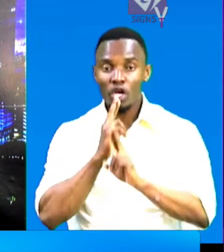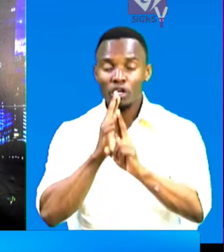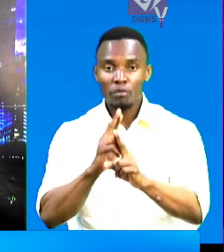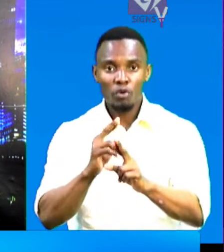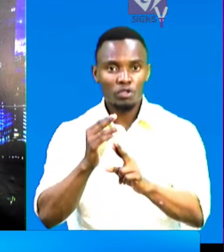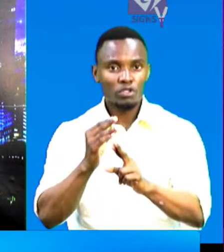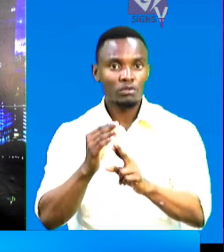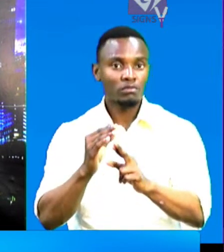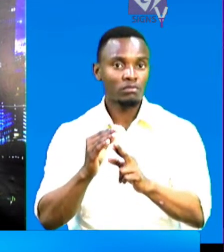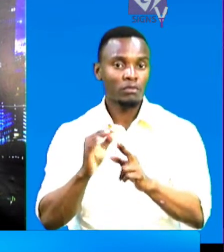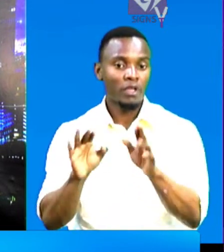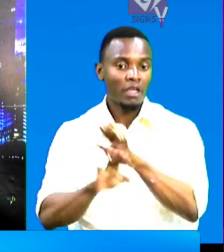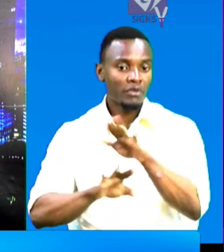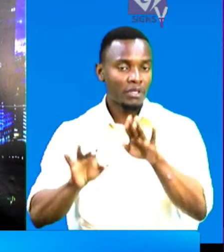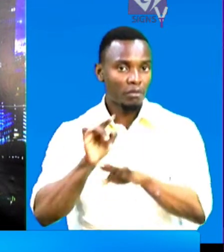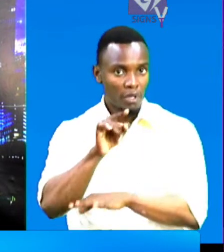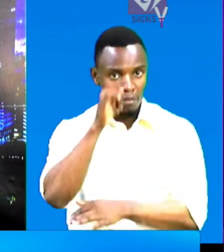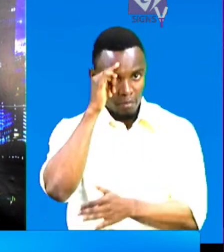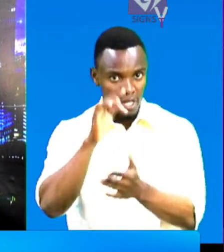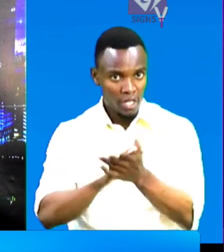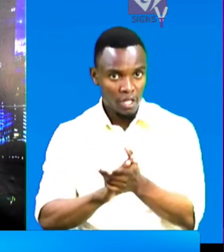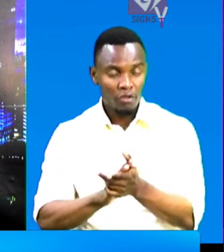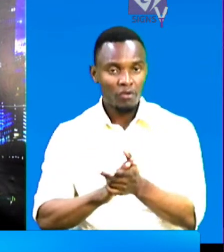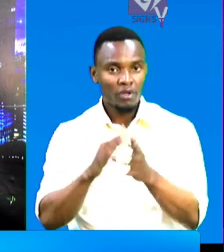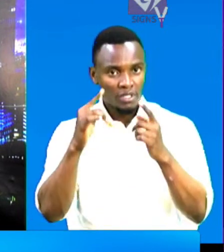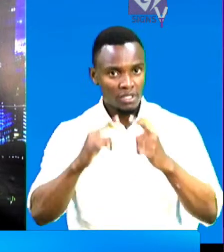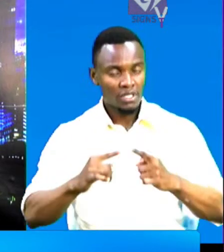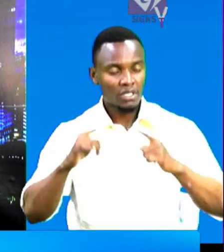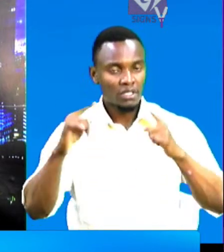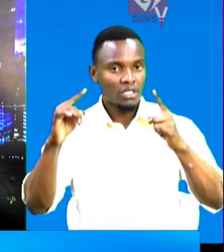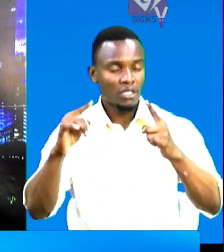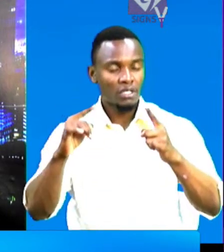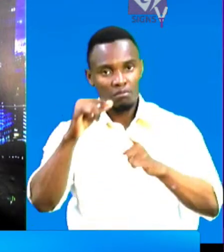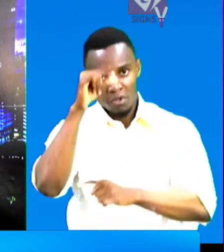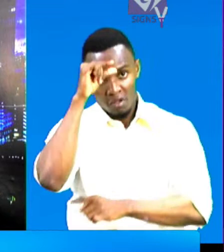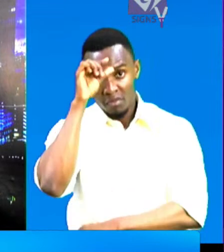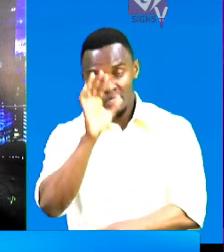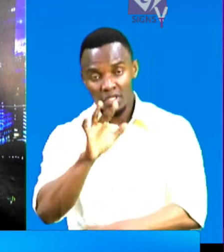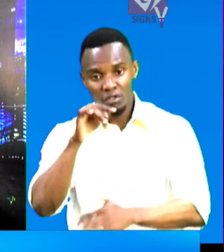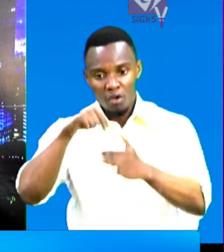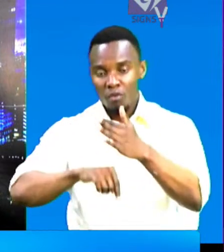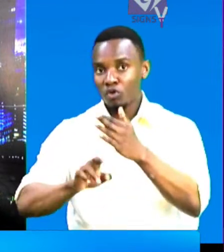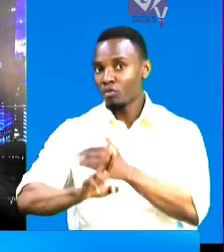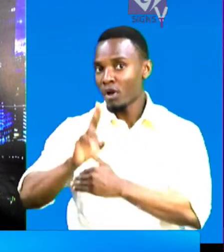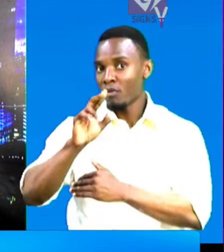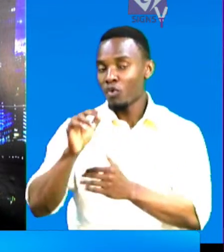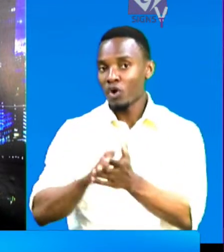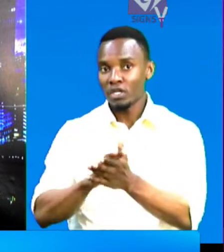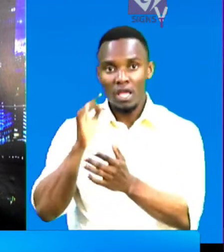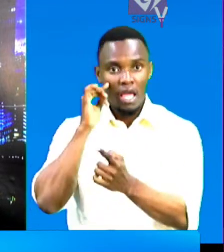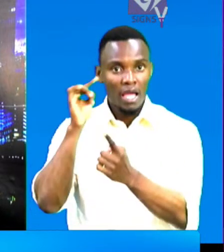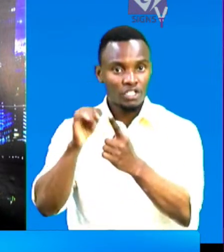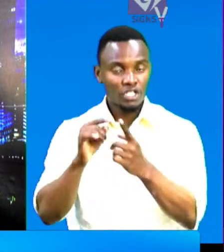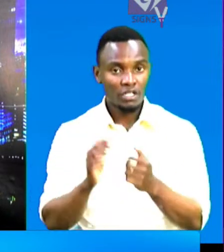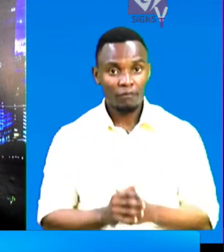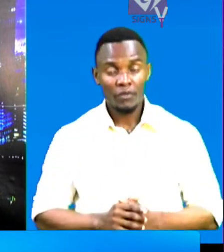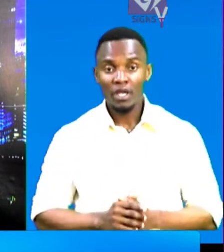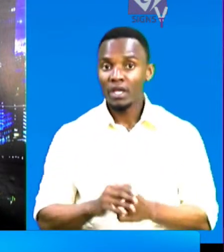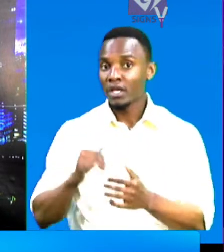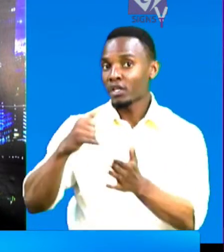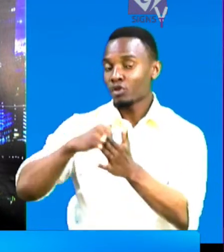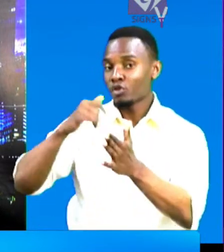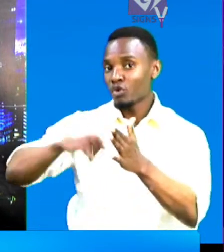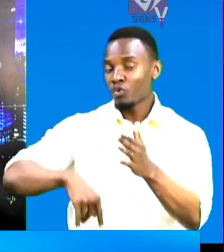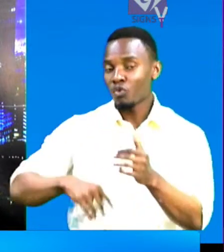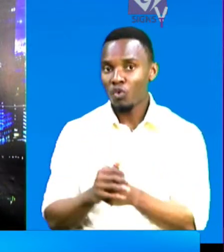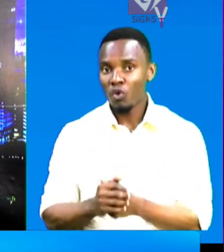the successes of his administration's bottom-up agenda, among them the issue of judicial